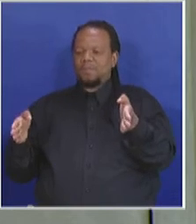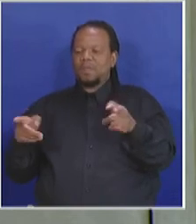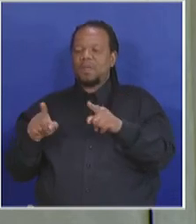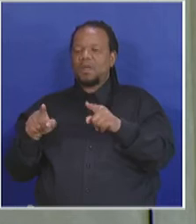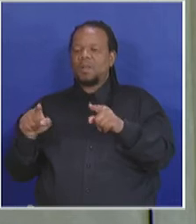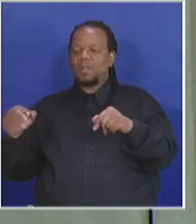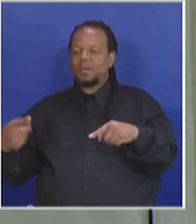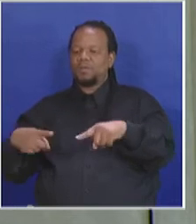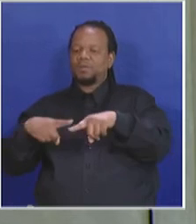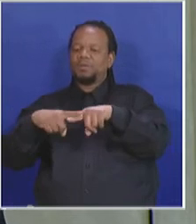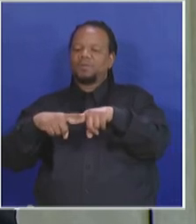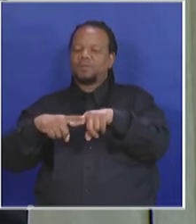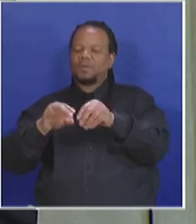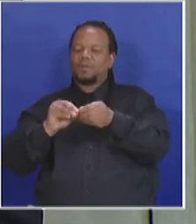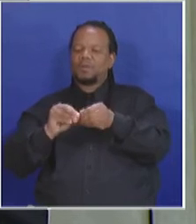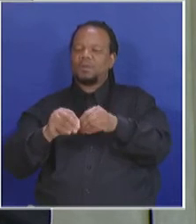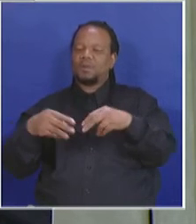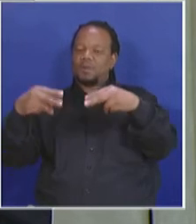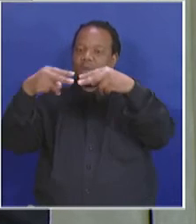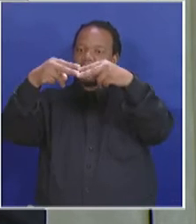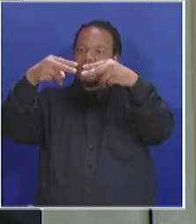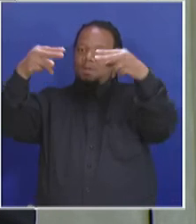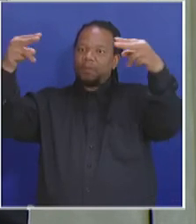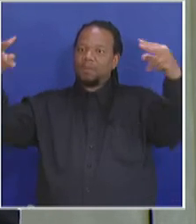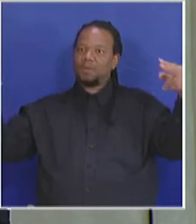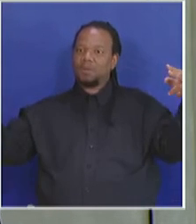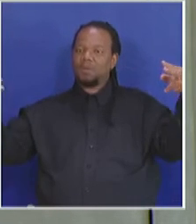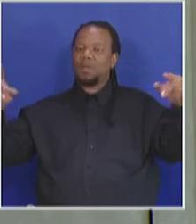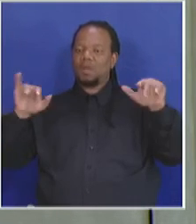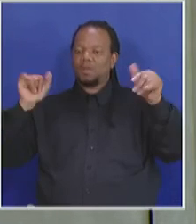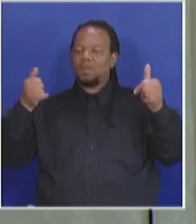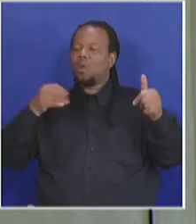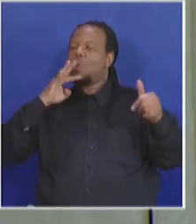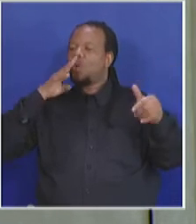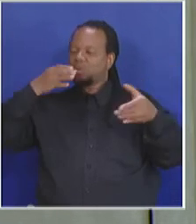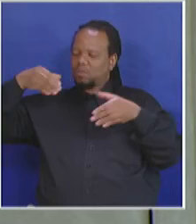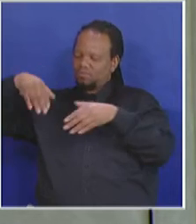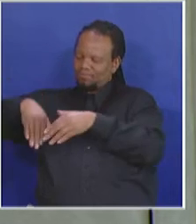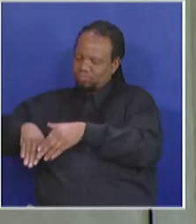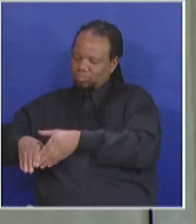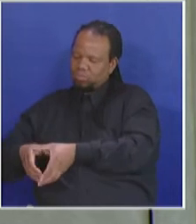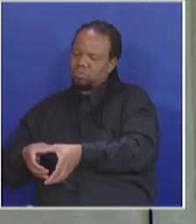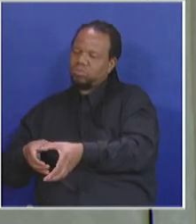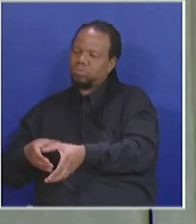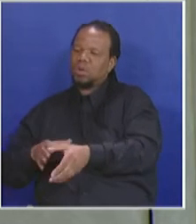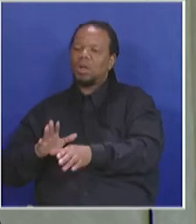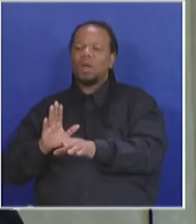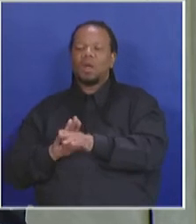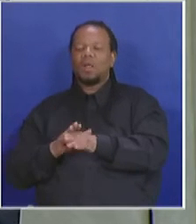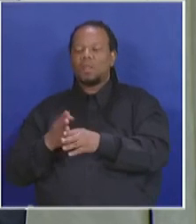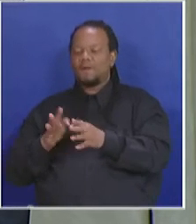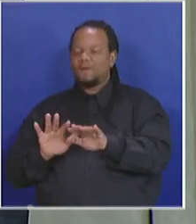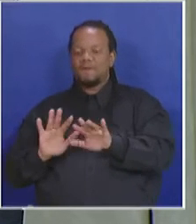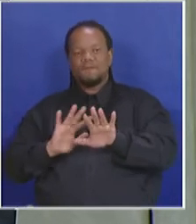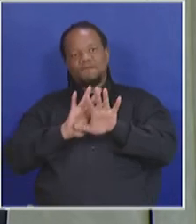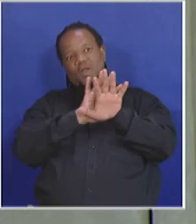intersection, widening bridge, improve water drainage, stone pitching, fencing